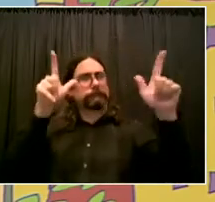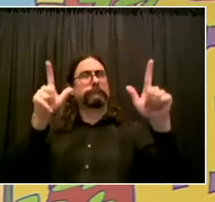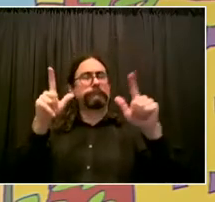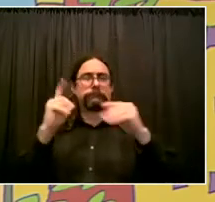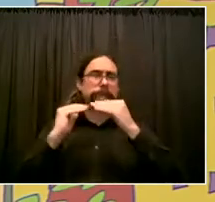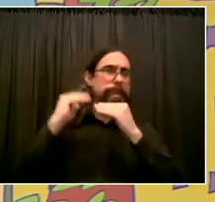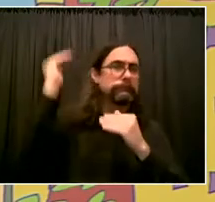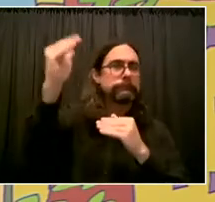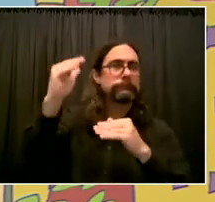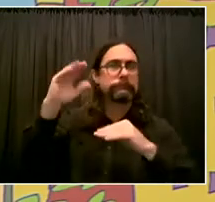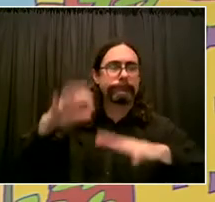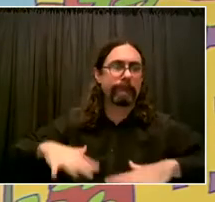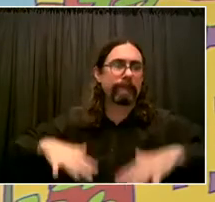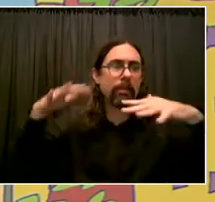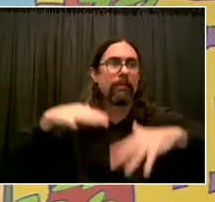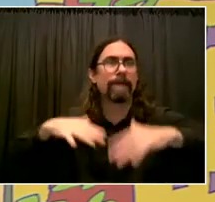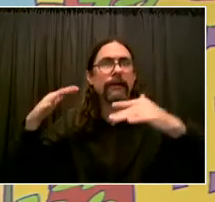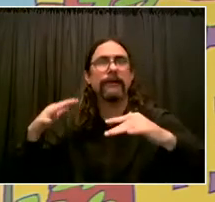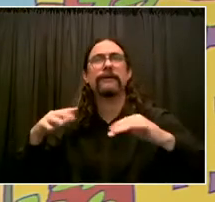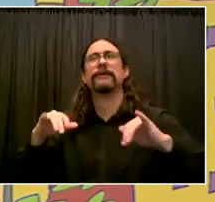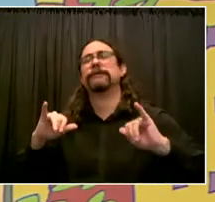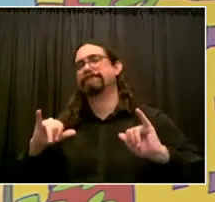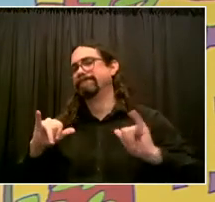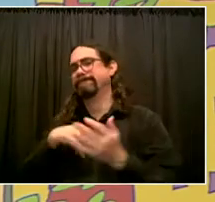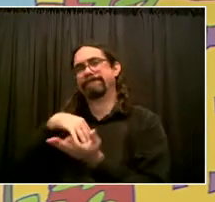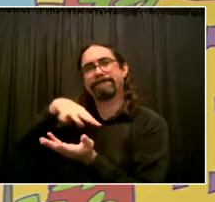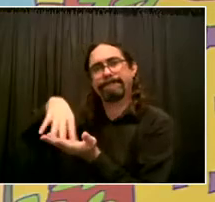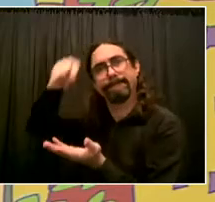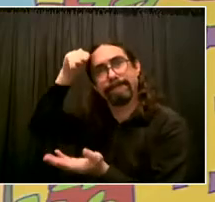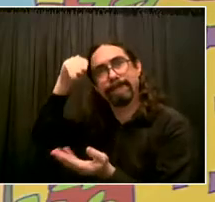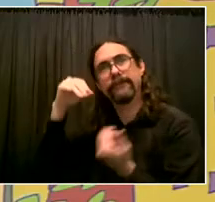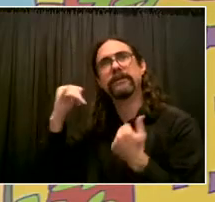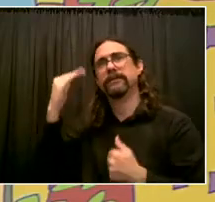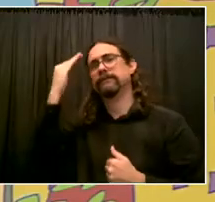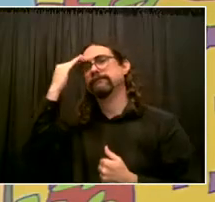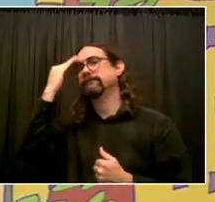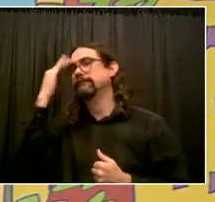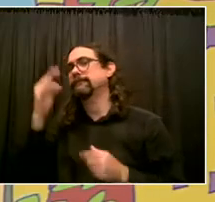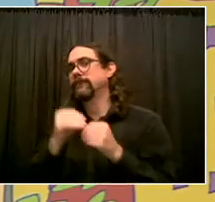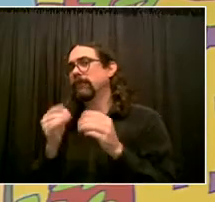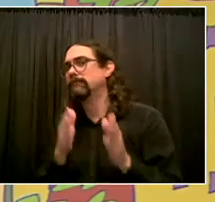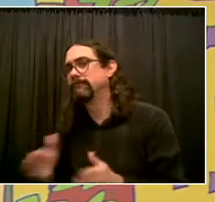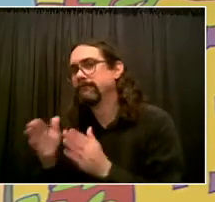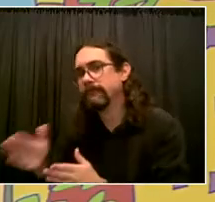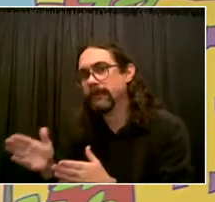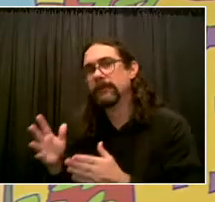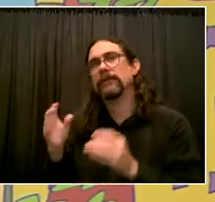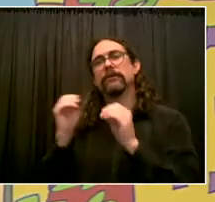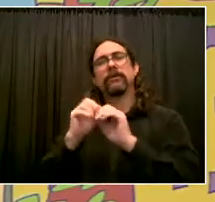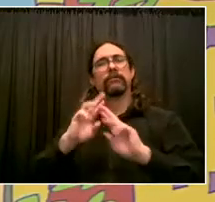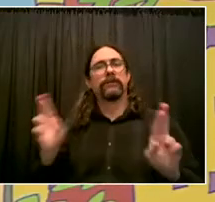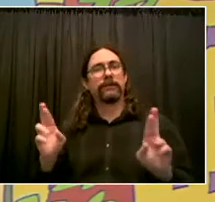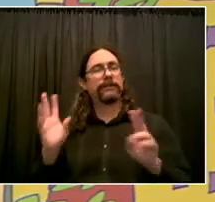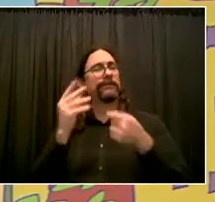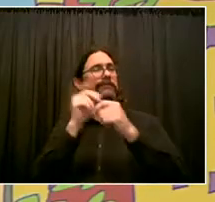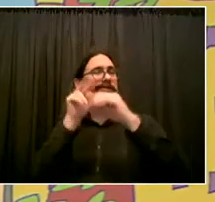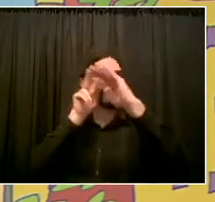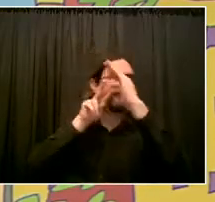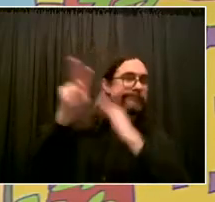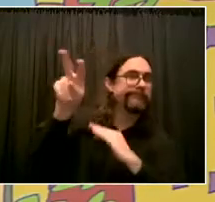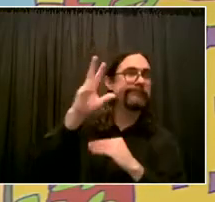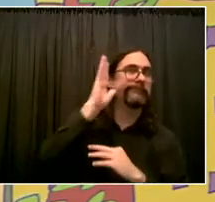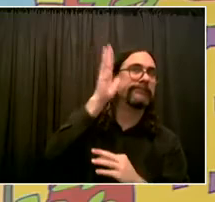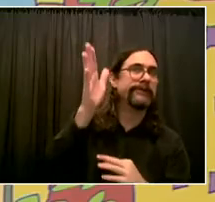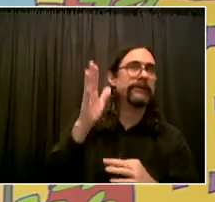alerts and even taking steps as intense as mandatory evacuations and travel bans.